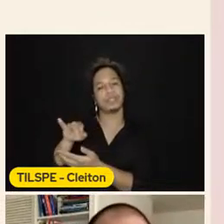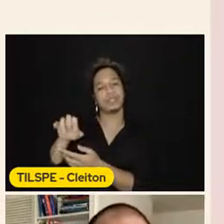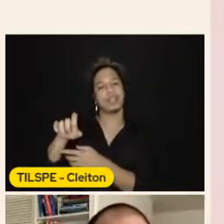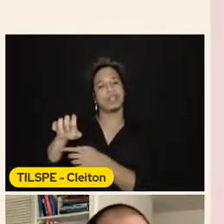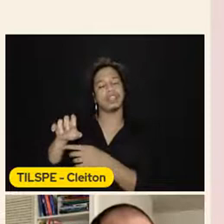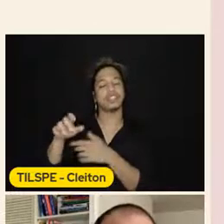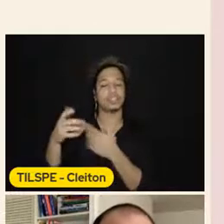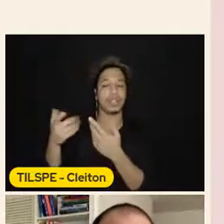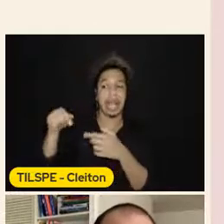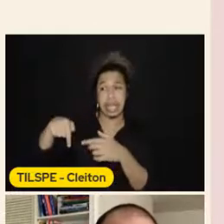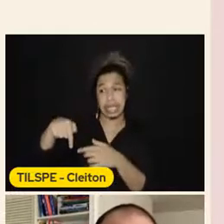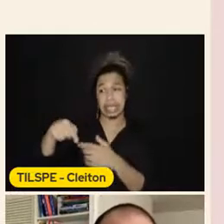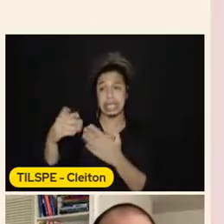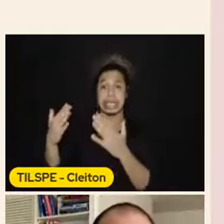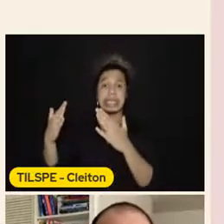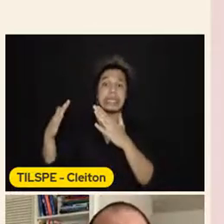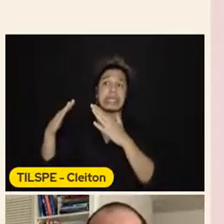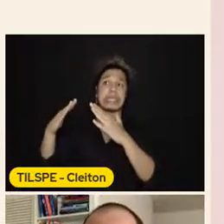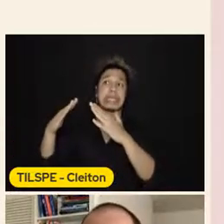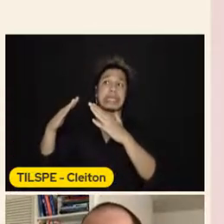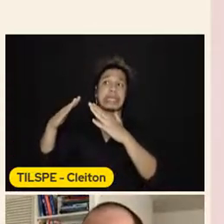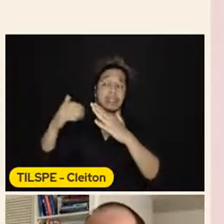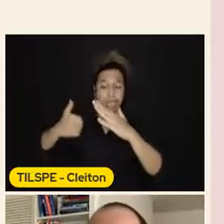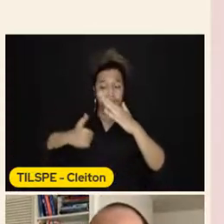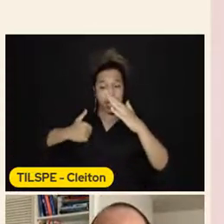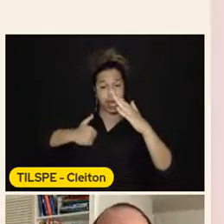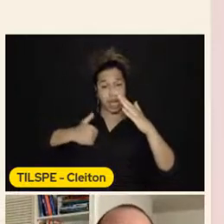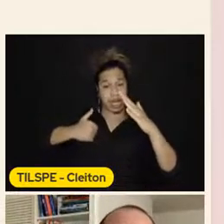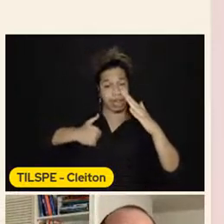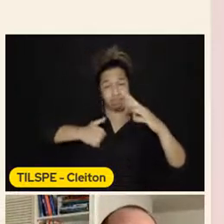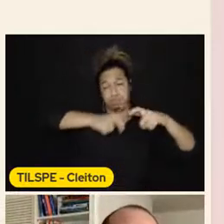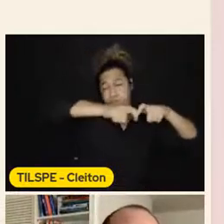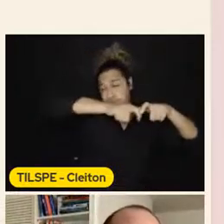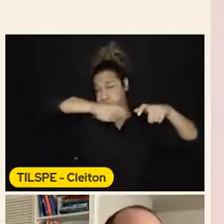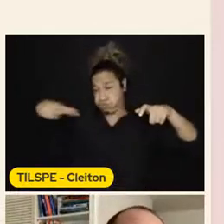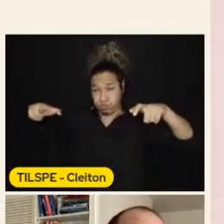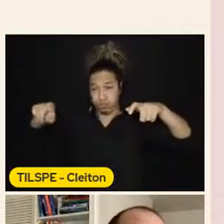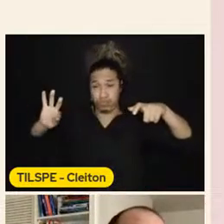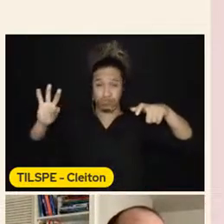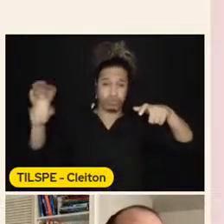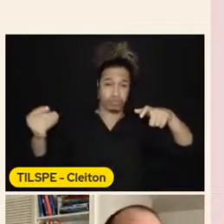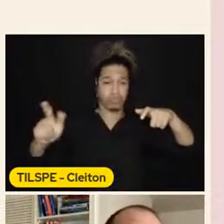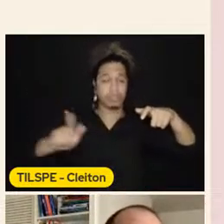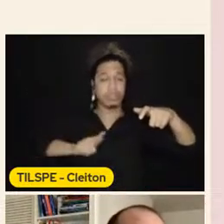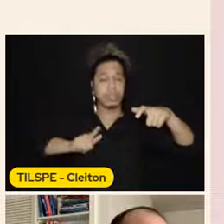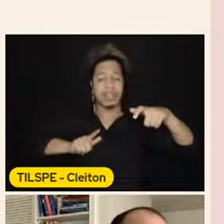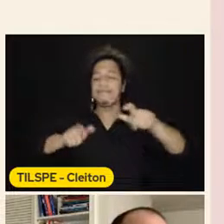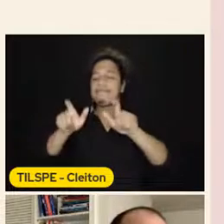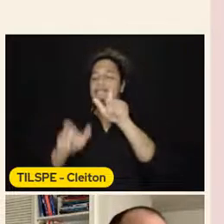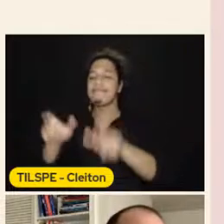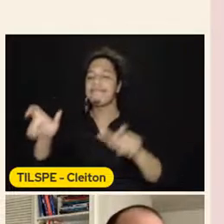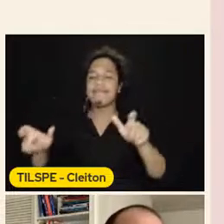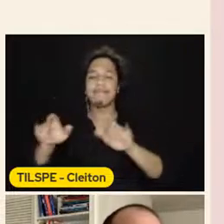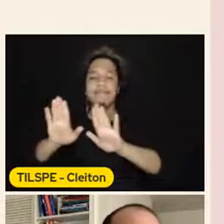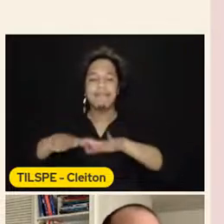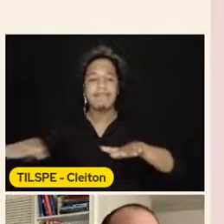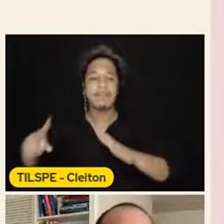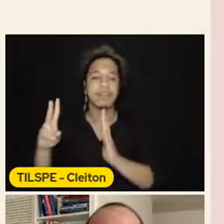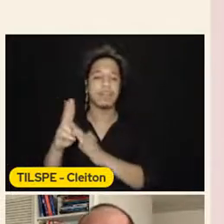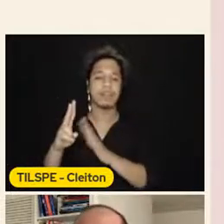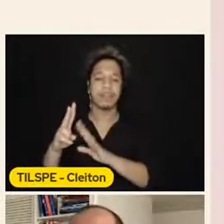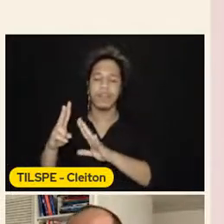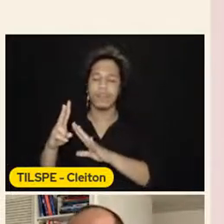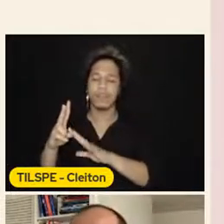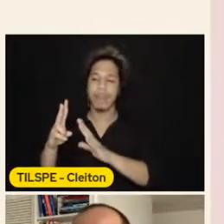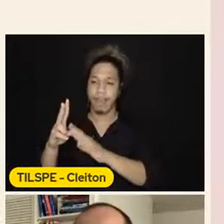here in Canada, across Canada, not just Vancouver, but across Canada, where Indigenous children were taken from their